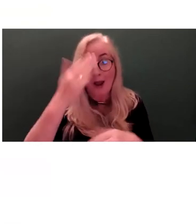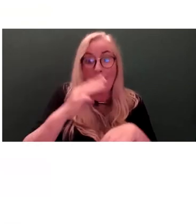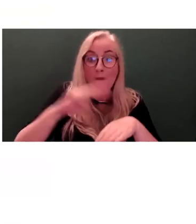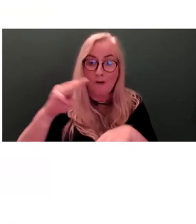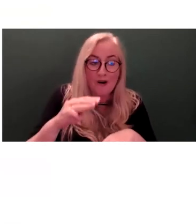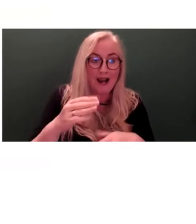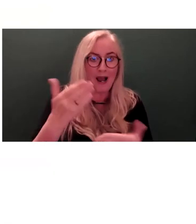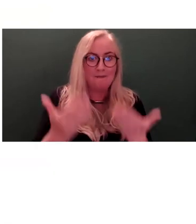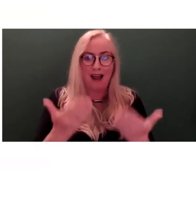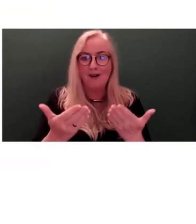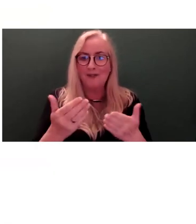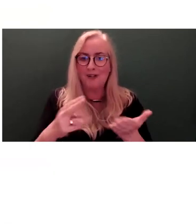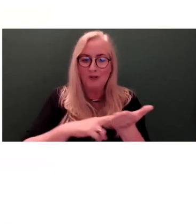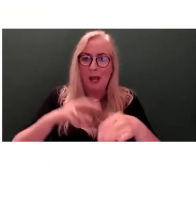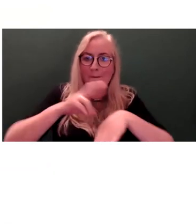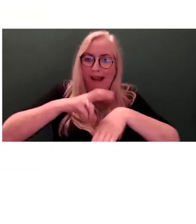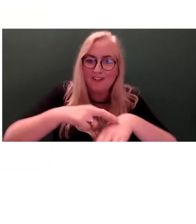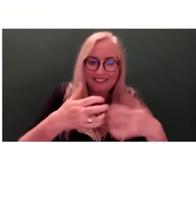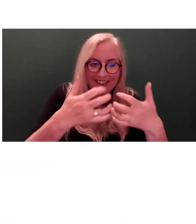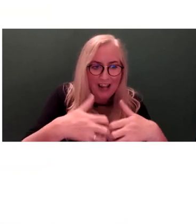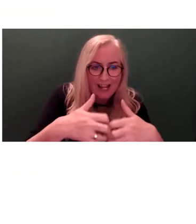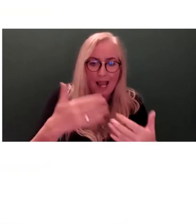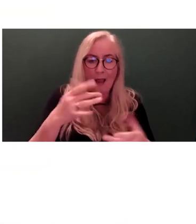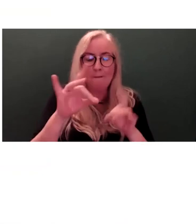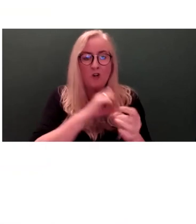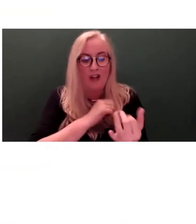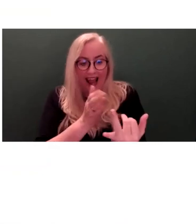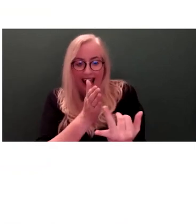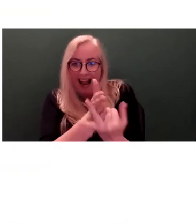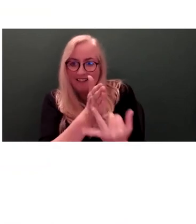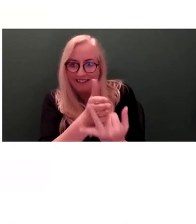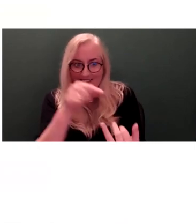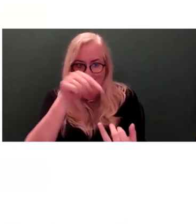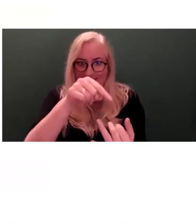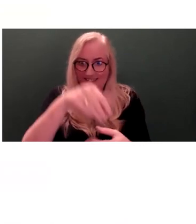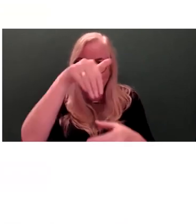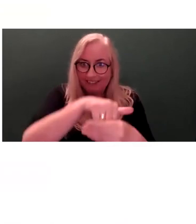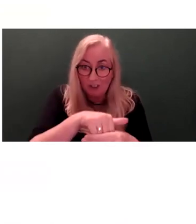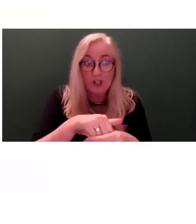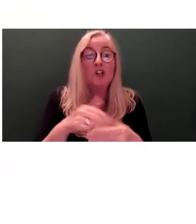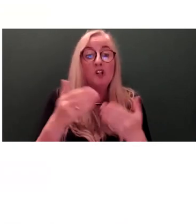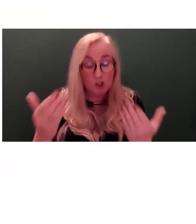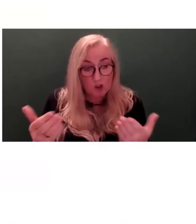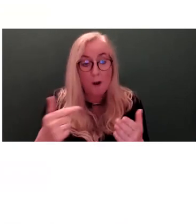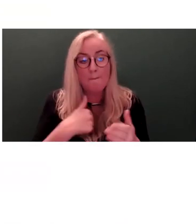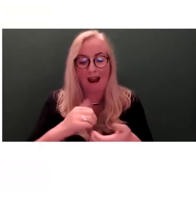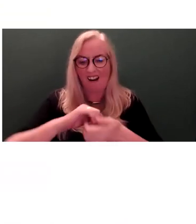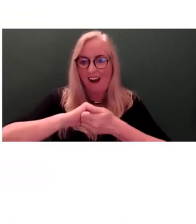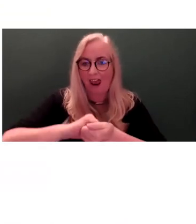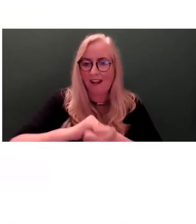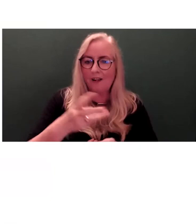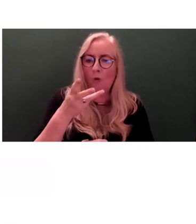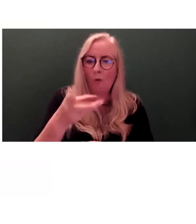of technology and how to ensure that accessibility is at the forefront. So to that end, my colleagues will